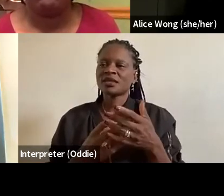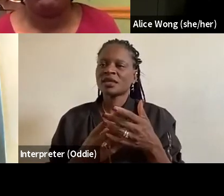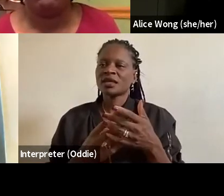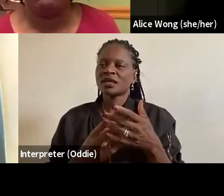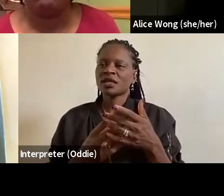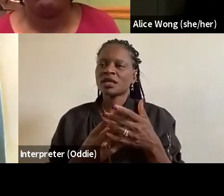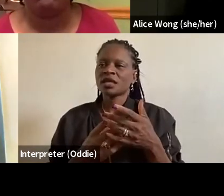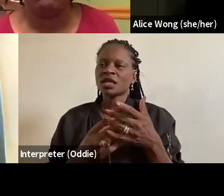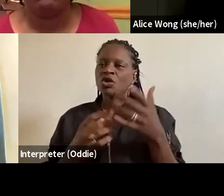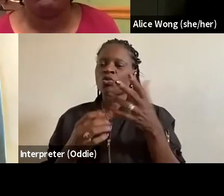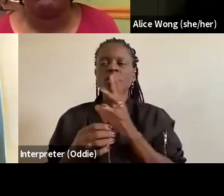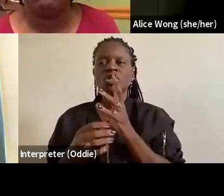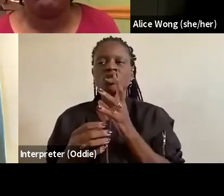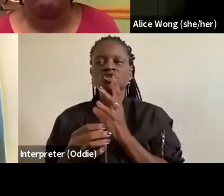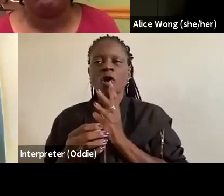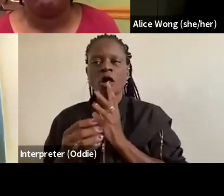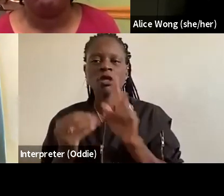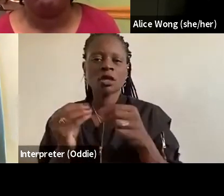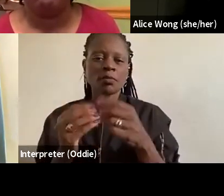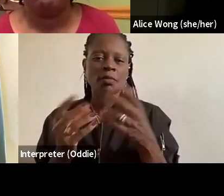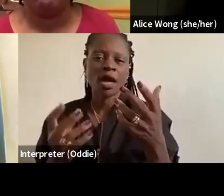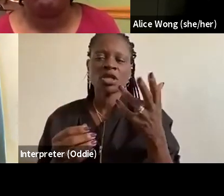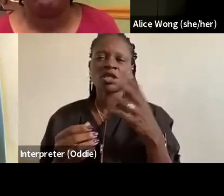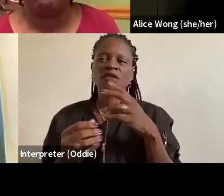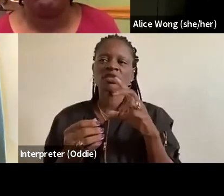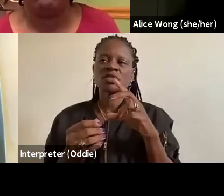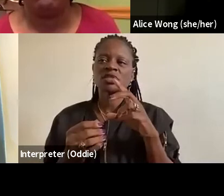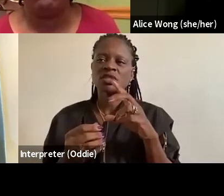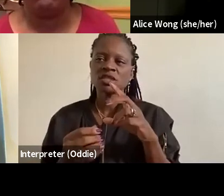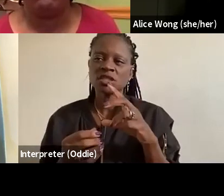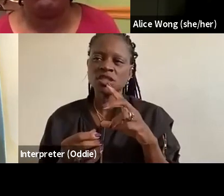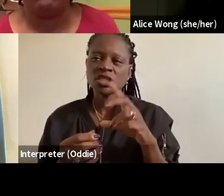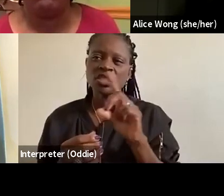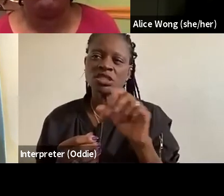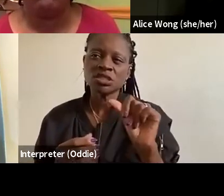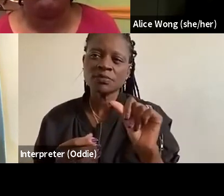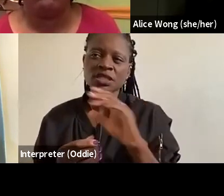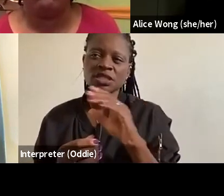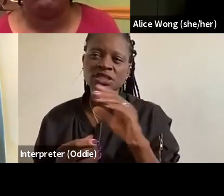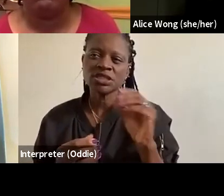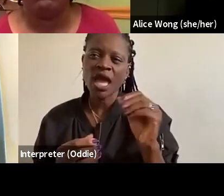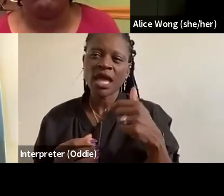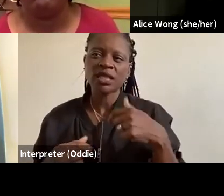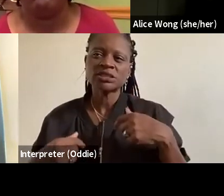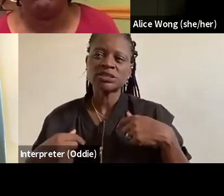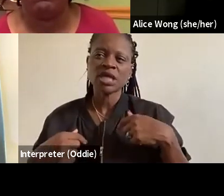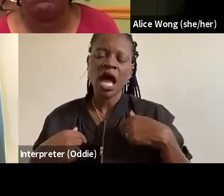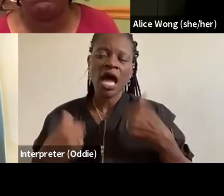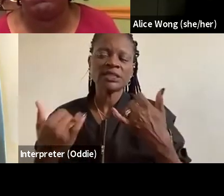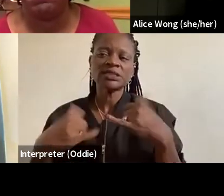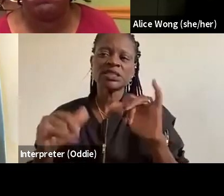how disability is so overwhelmingly white. I just want to, you know, I still laugh a little